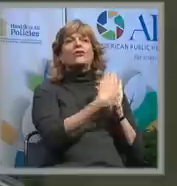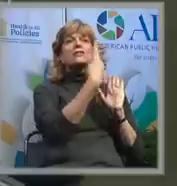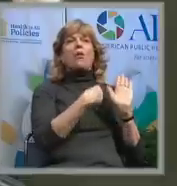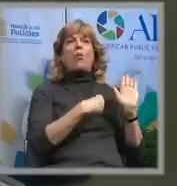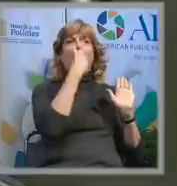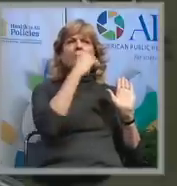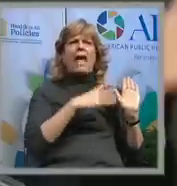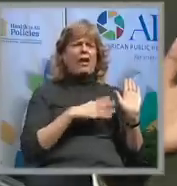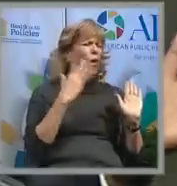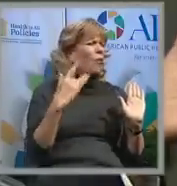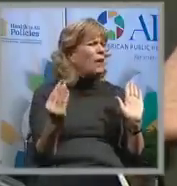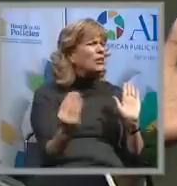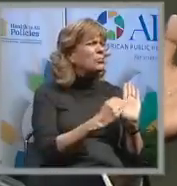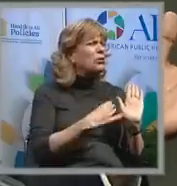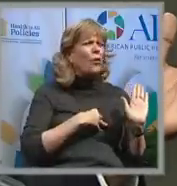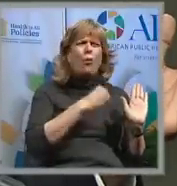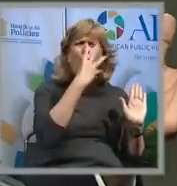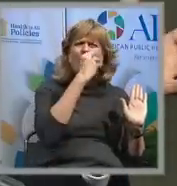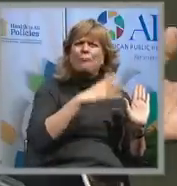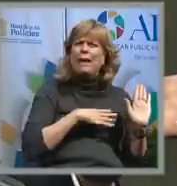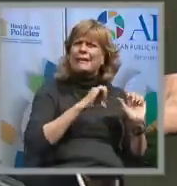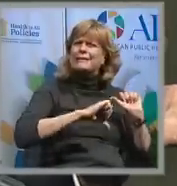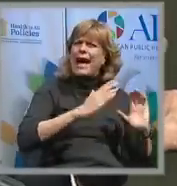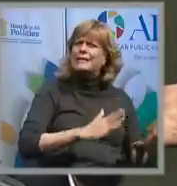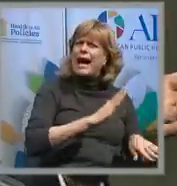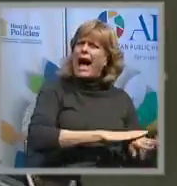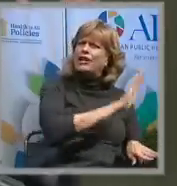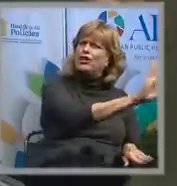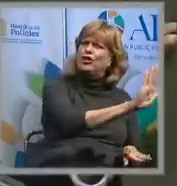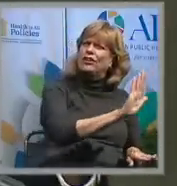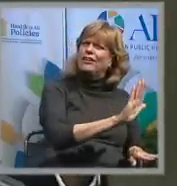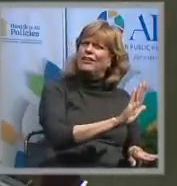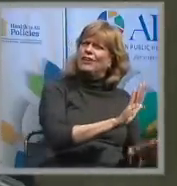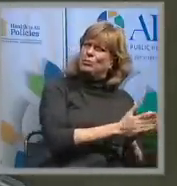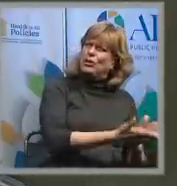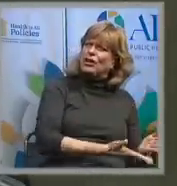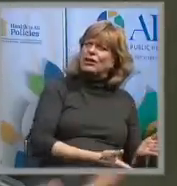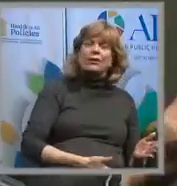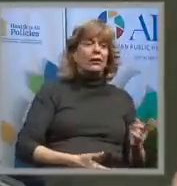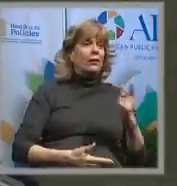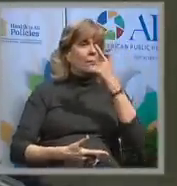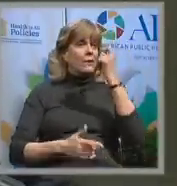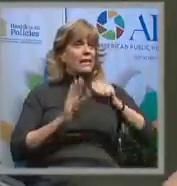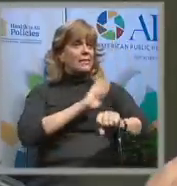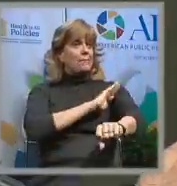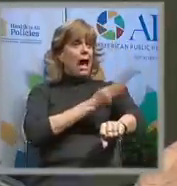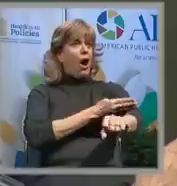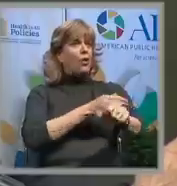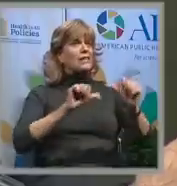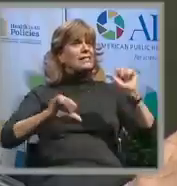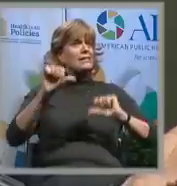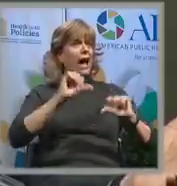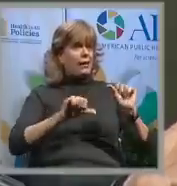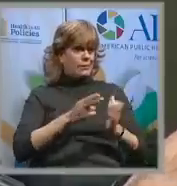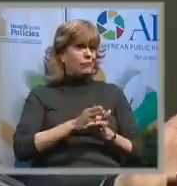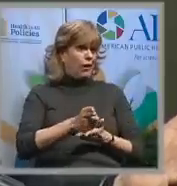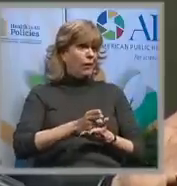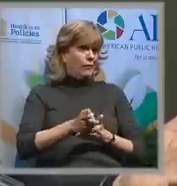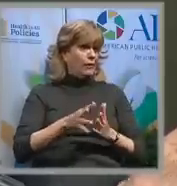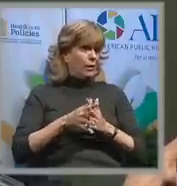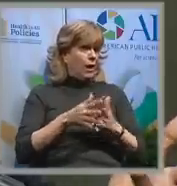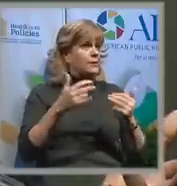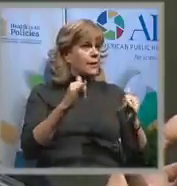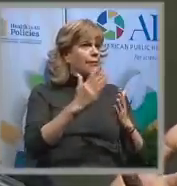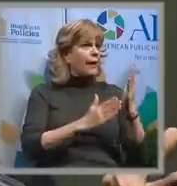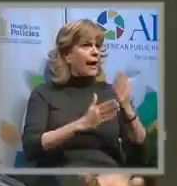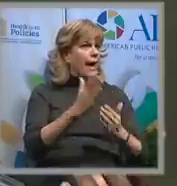man. People say, why would you put a white man scientist there rather than somebody else? I said, because the power in science, quite frankly, in America, is still